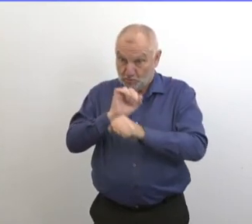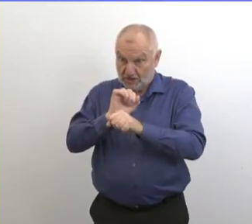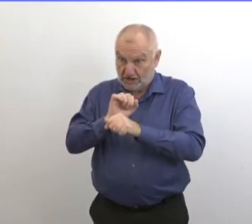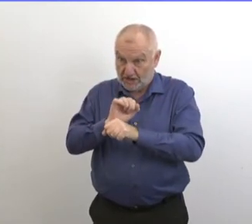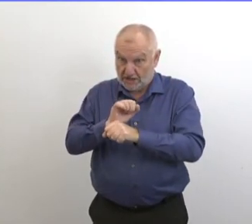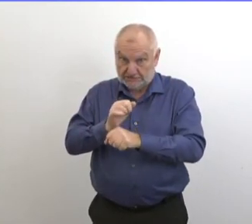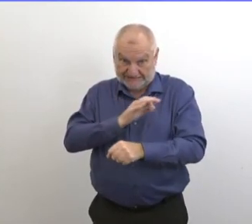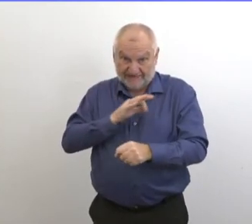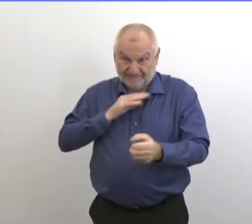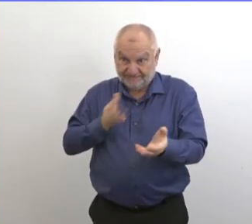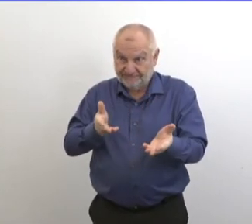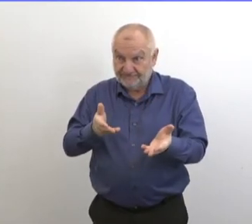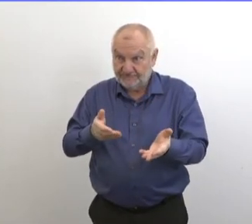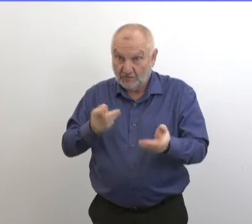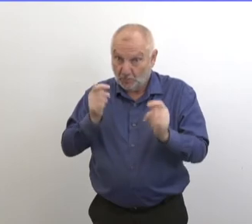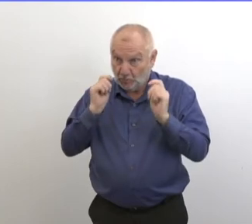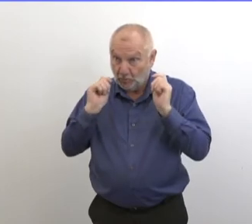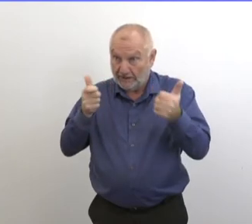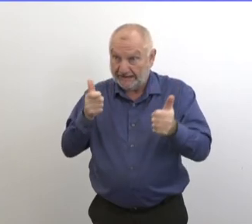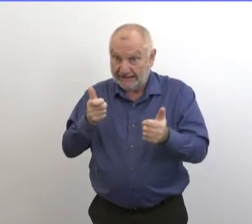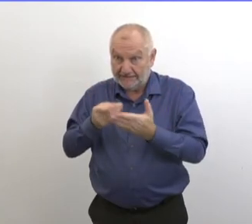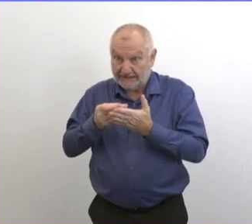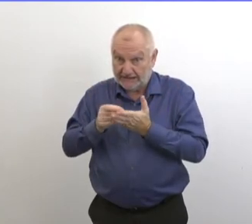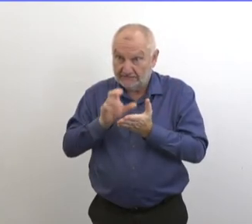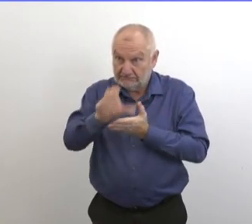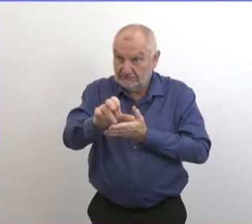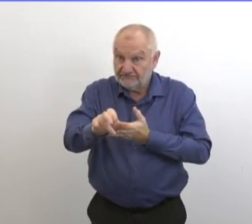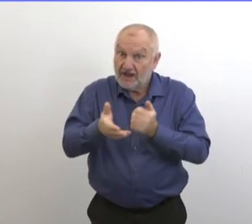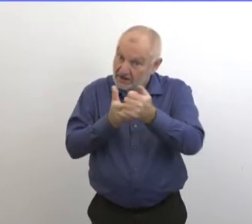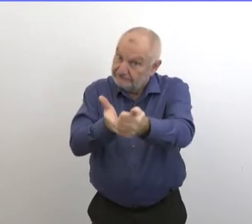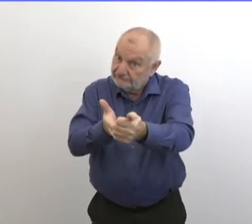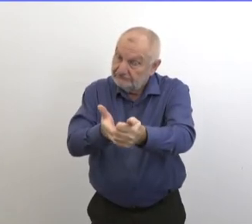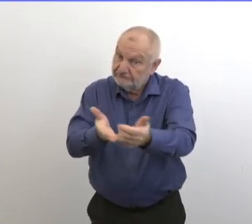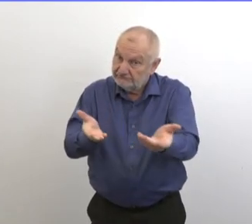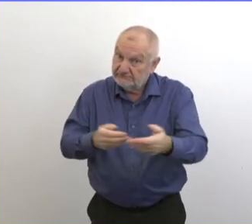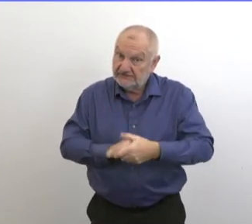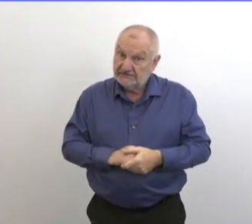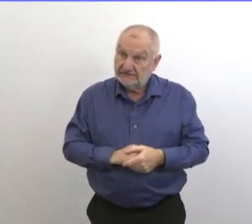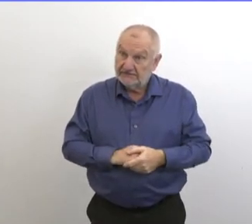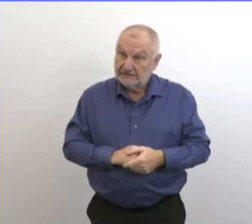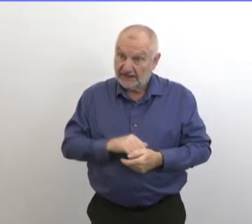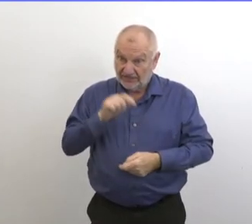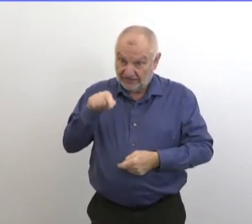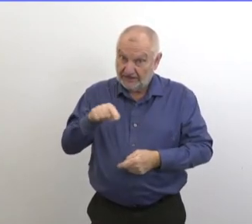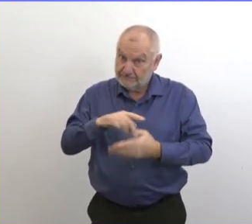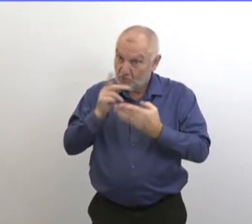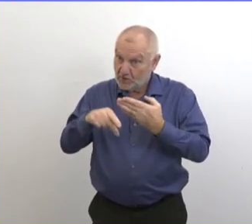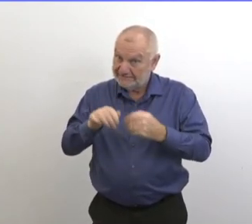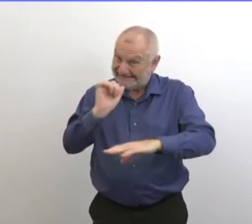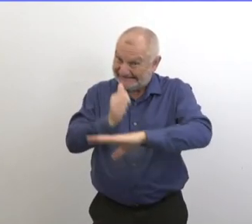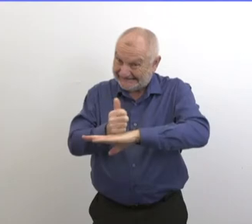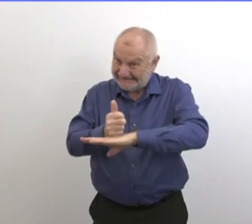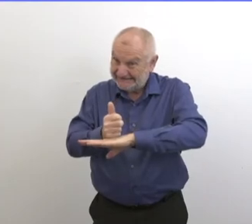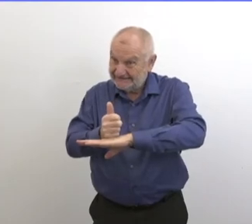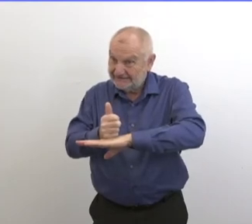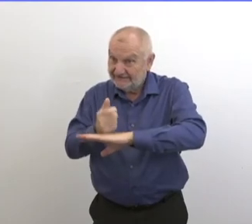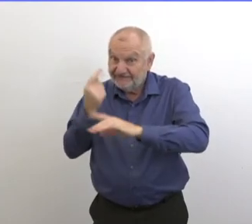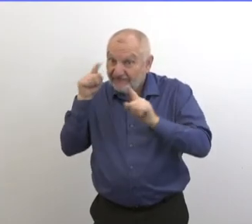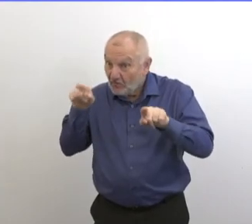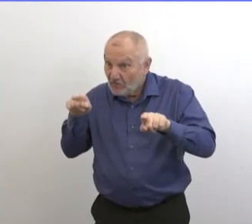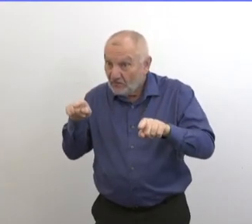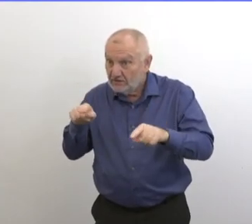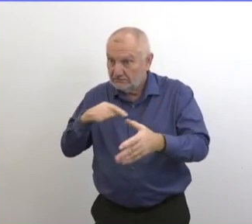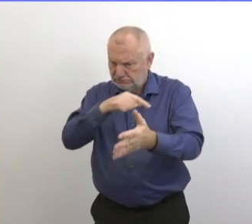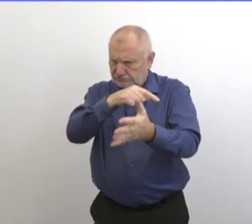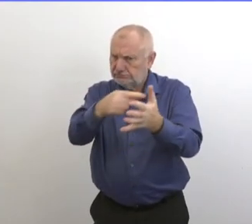this. And so we put it in place to set it up so that it works in that area. Certainly,